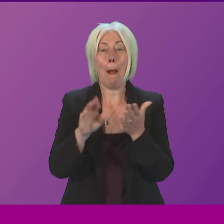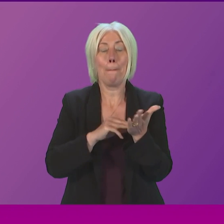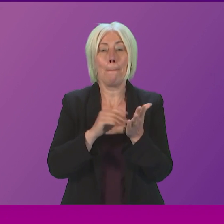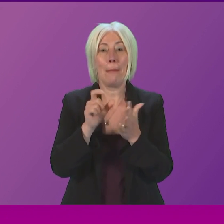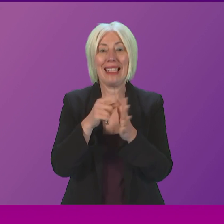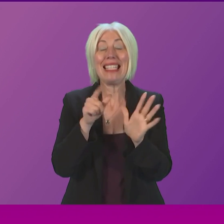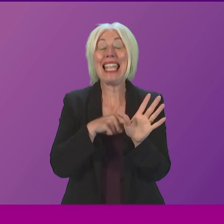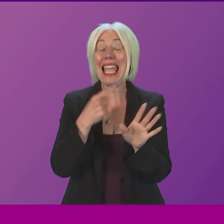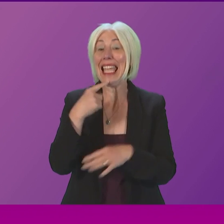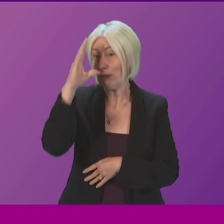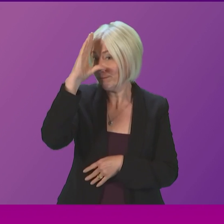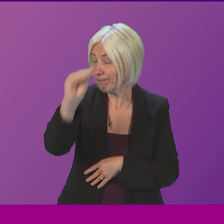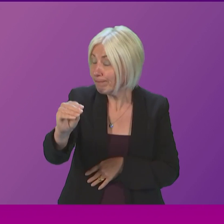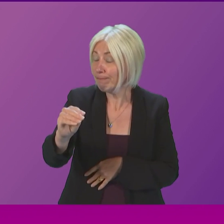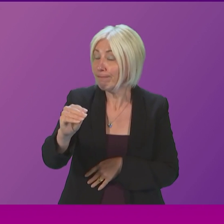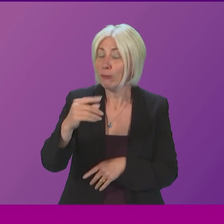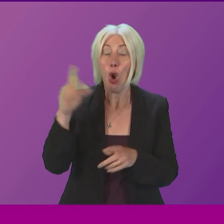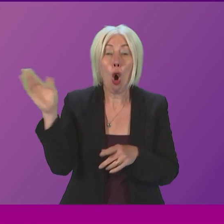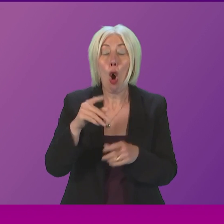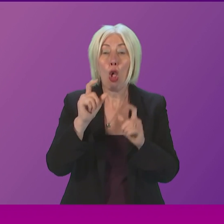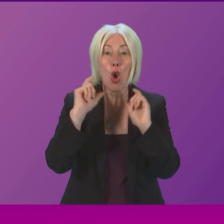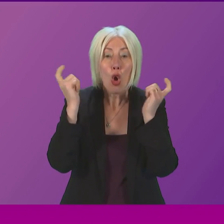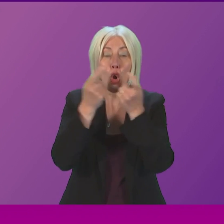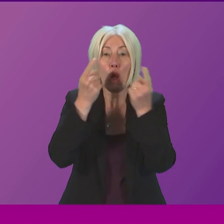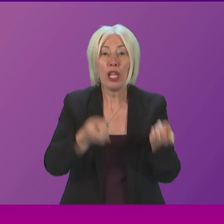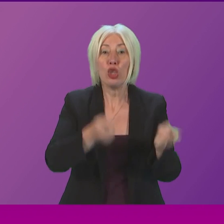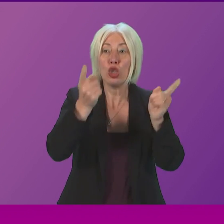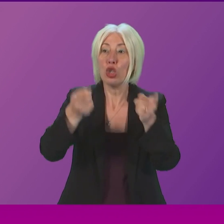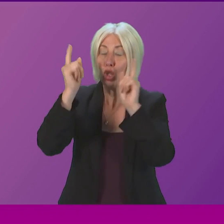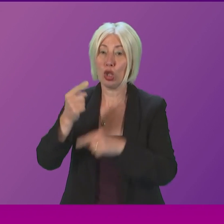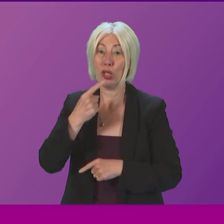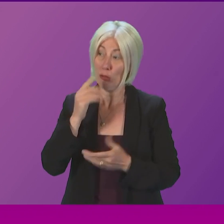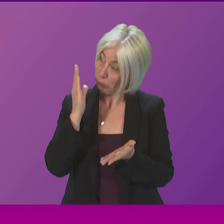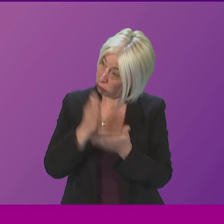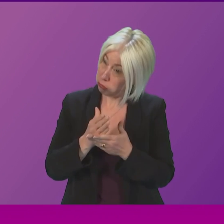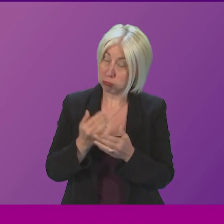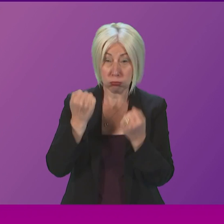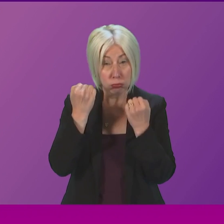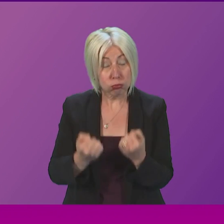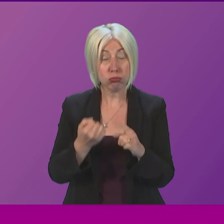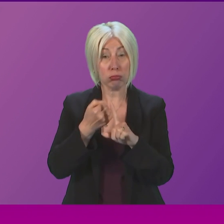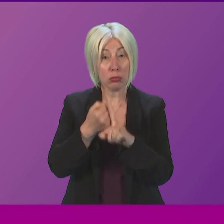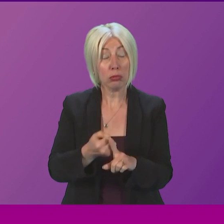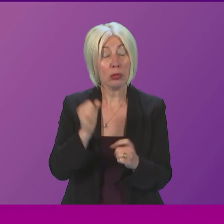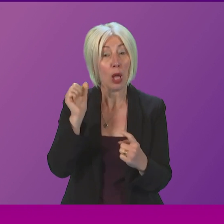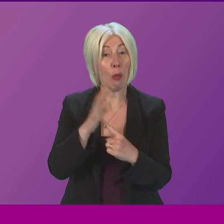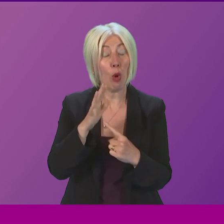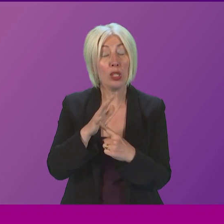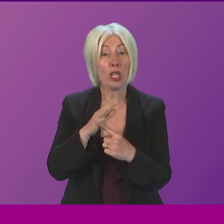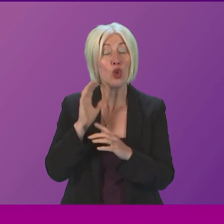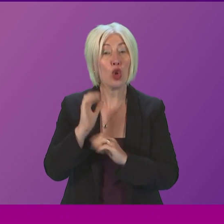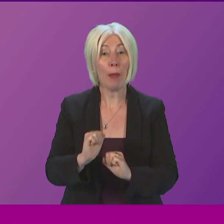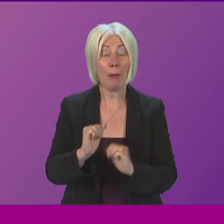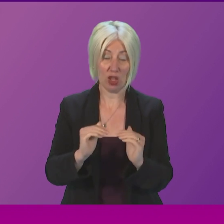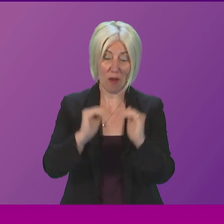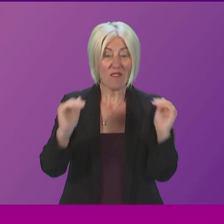to reiterate those very points. It was sent to all college principals, and it could not have been stronger about the importance of our commitment to fair